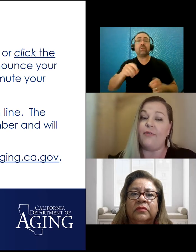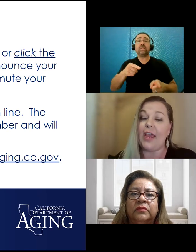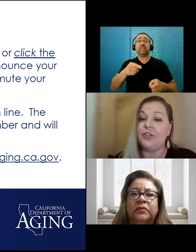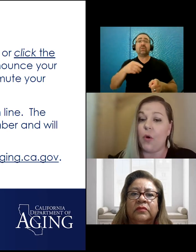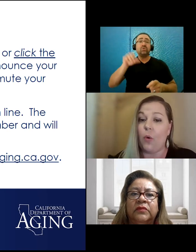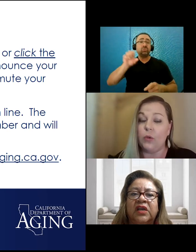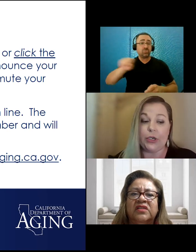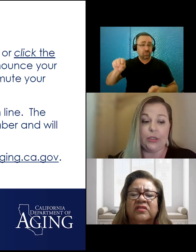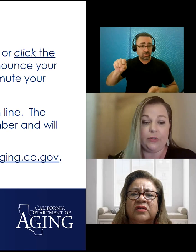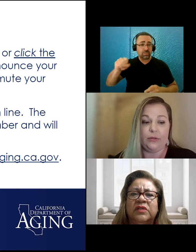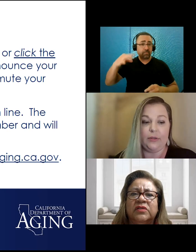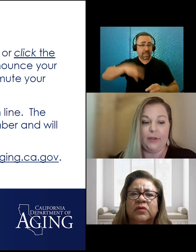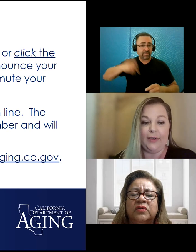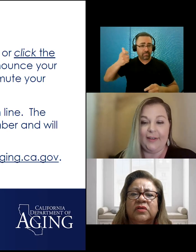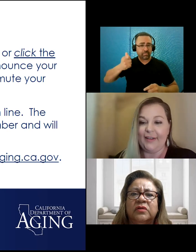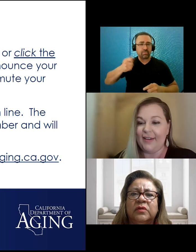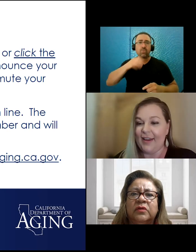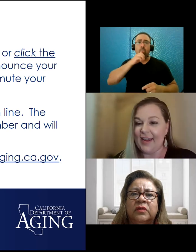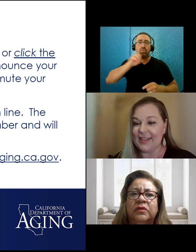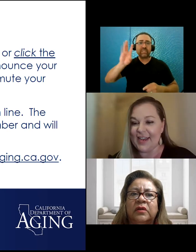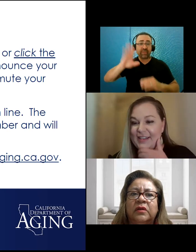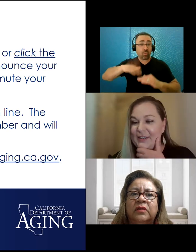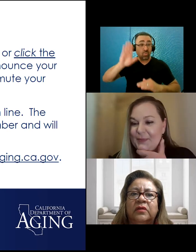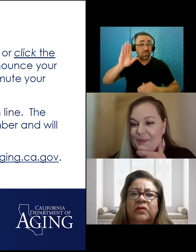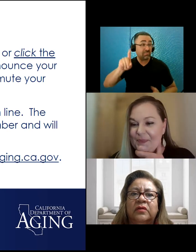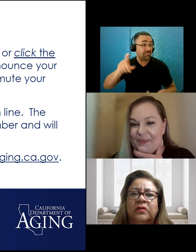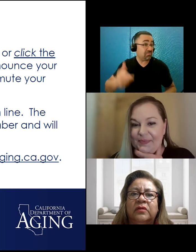65 of age or older?